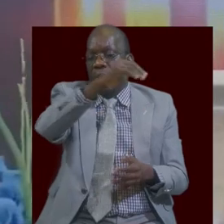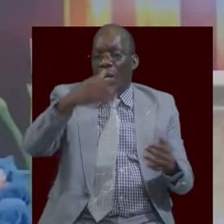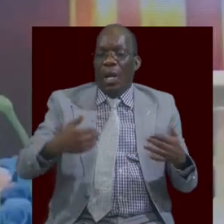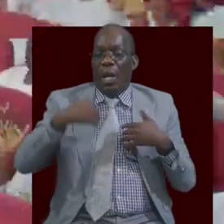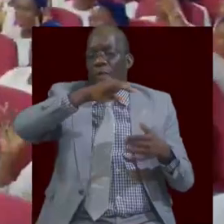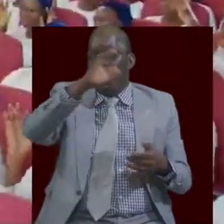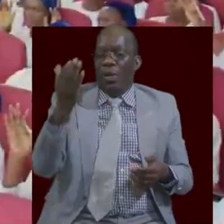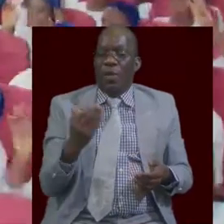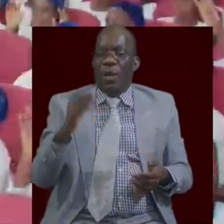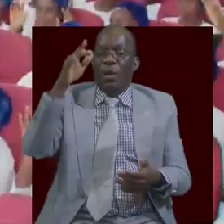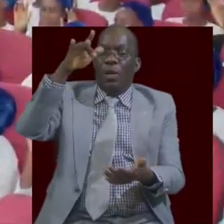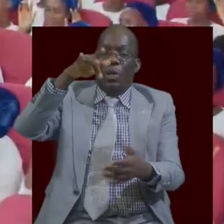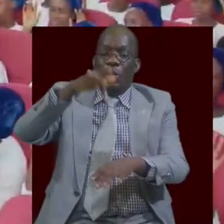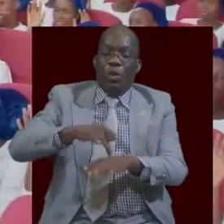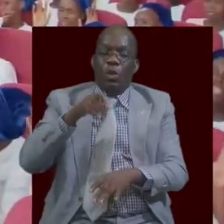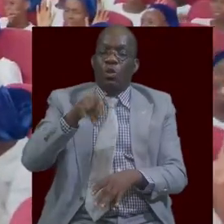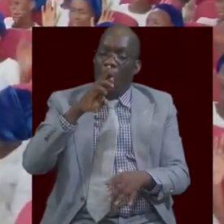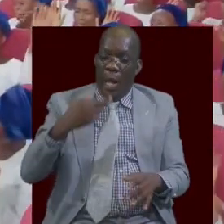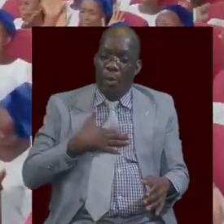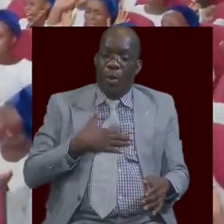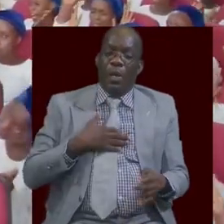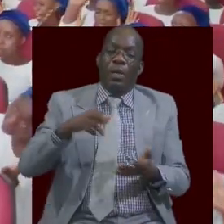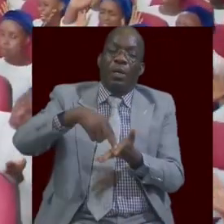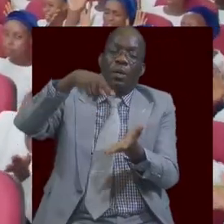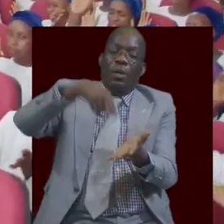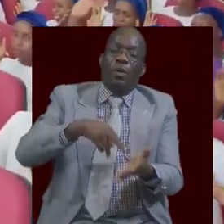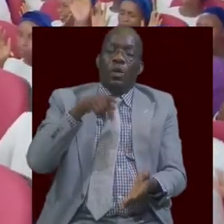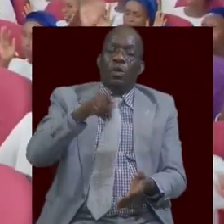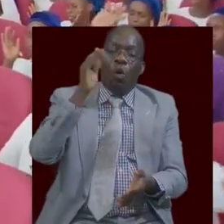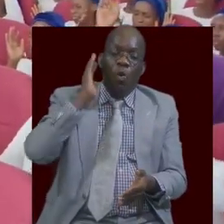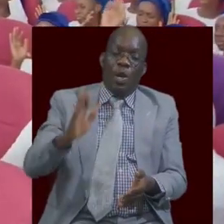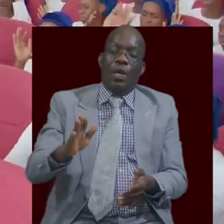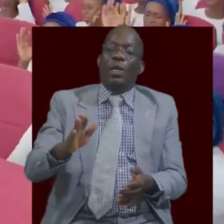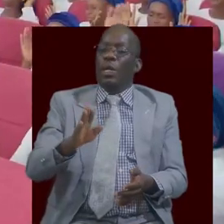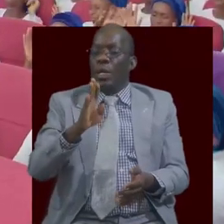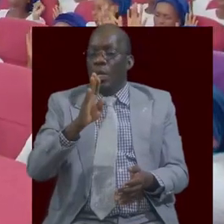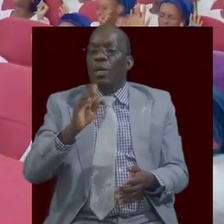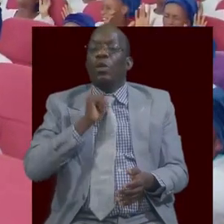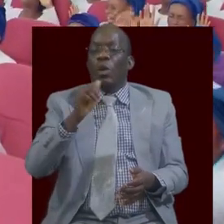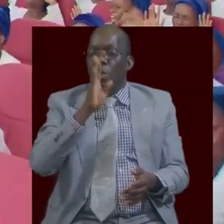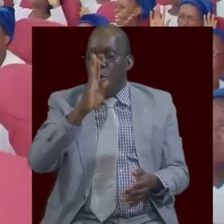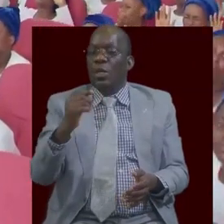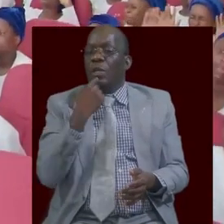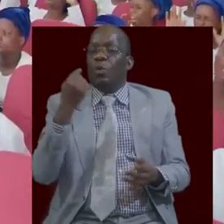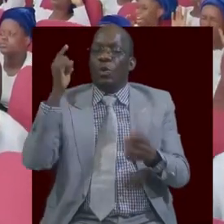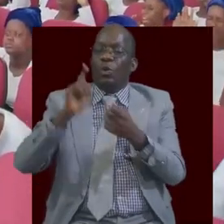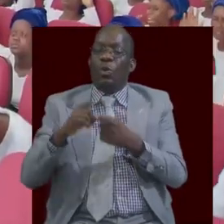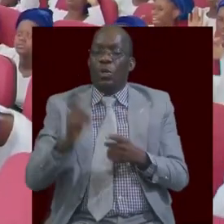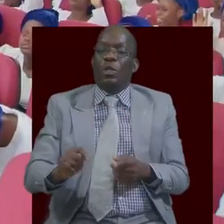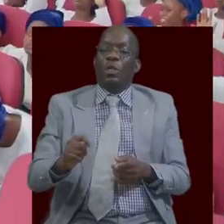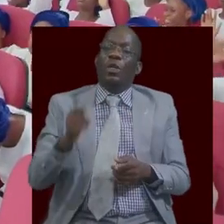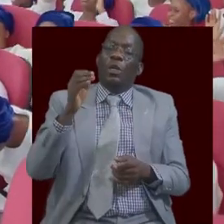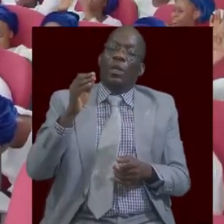You are my candidate. You will not be a disappointment. I say,